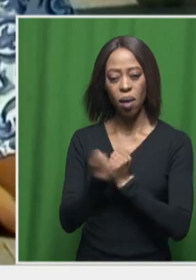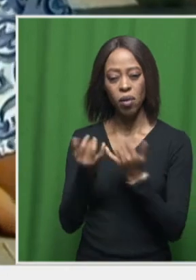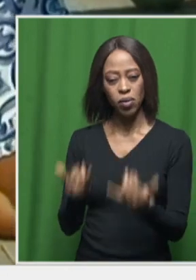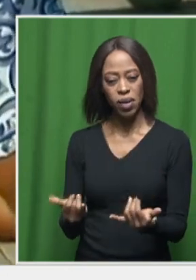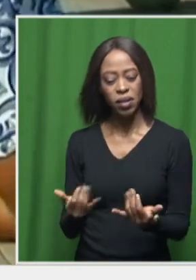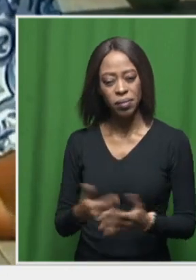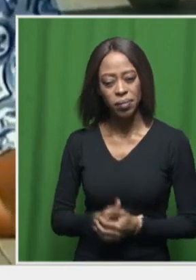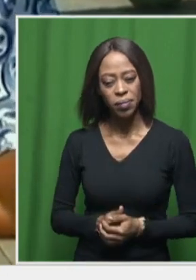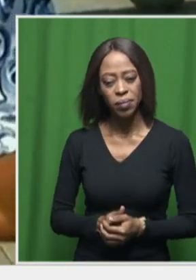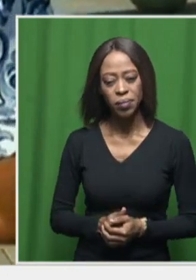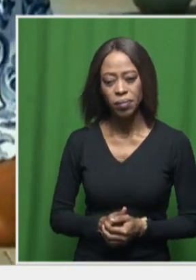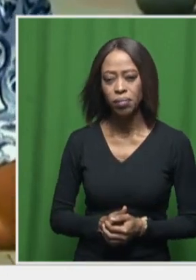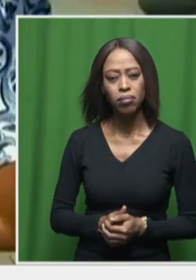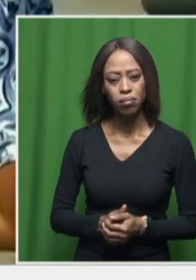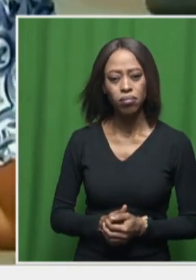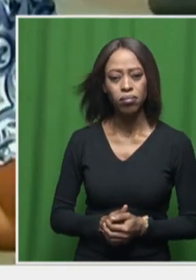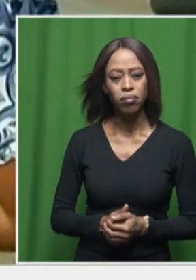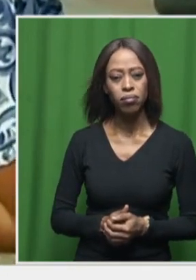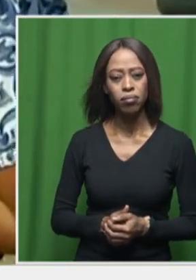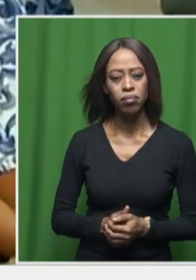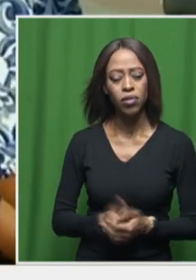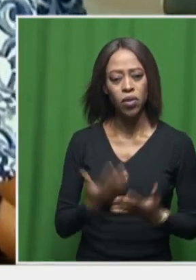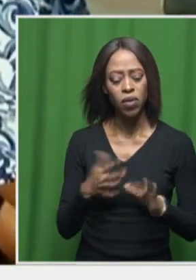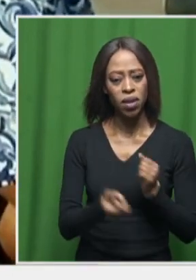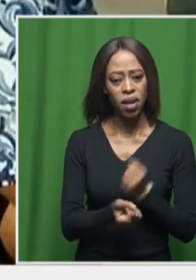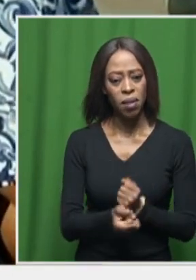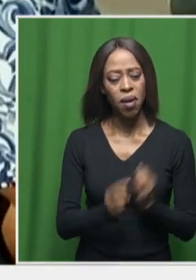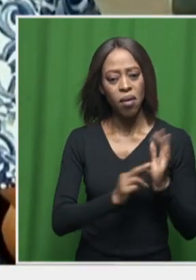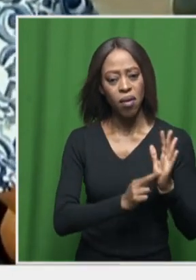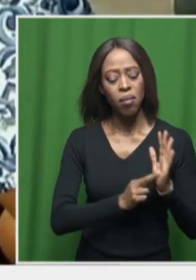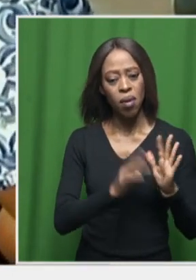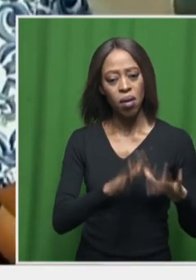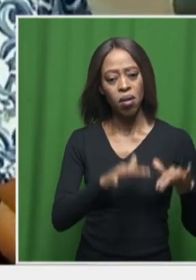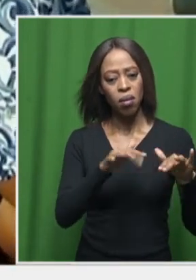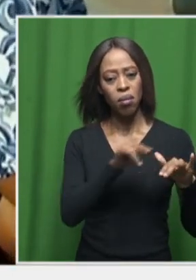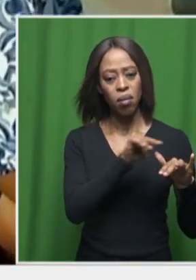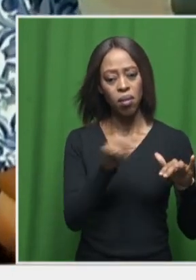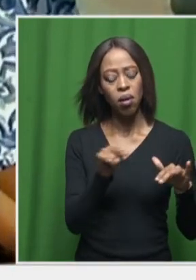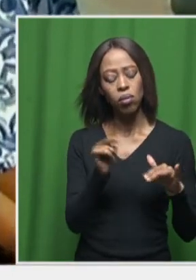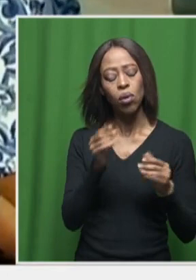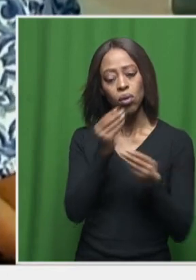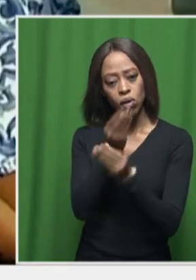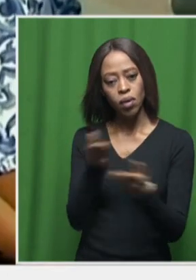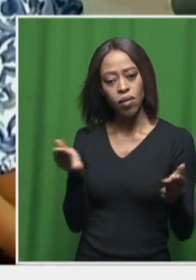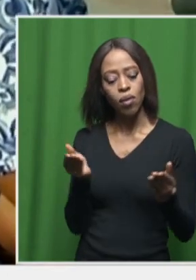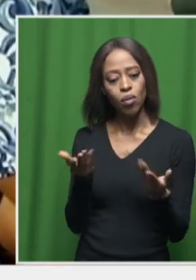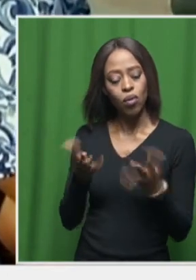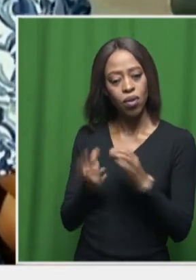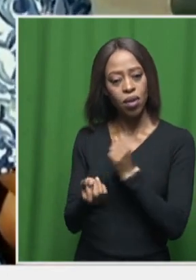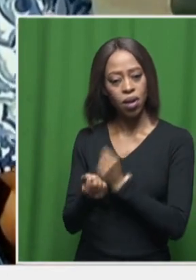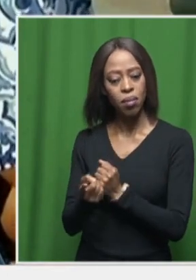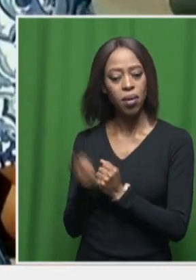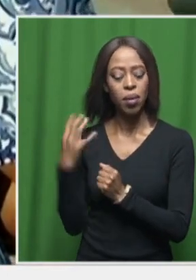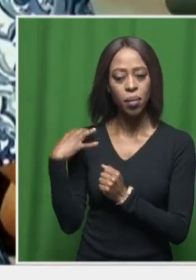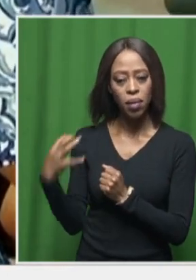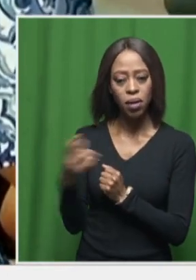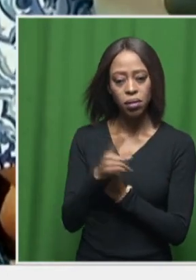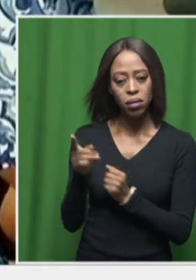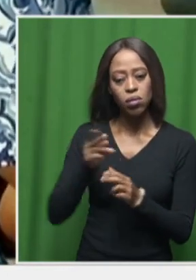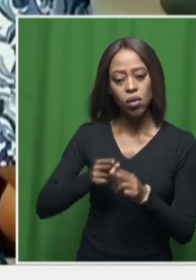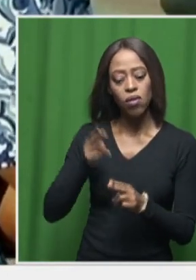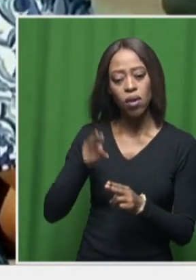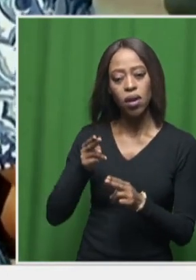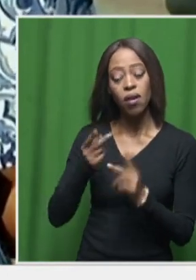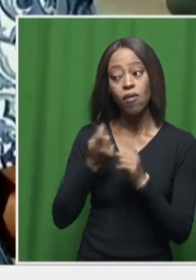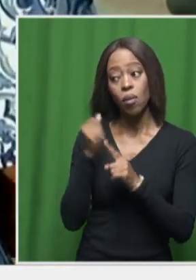on a Thursday? No, we did have a cabinet meeting, and I think the spokesperson of cabinet will talk. We did have a cabinet meeting. It's a conclusion of that cabinet meeting